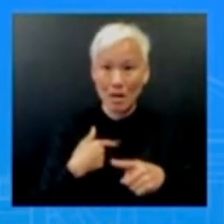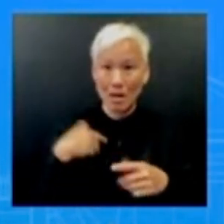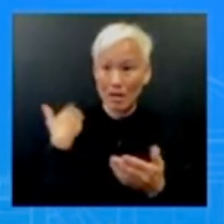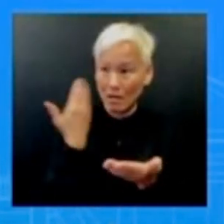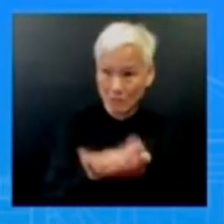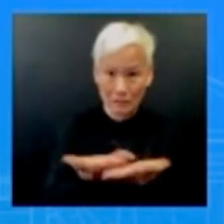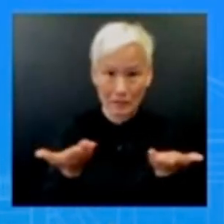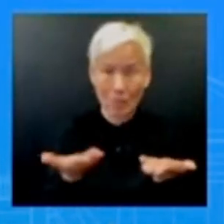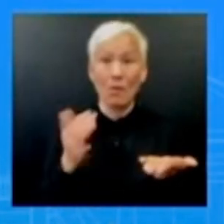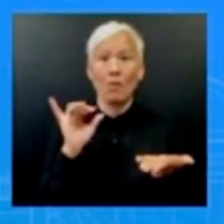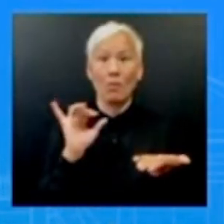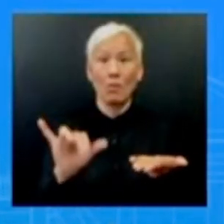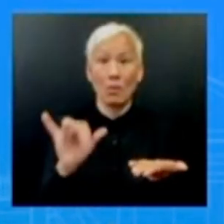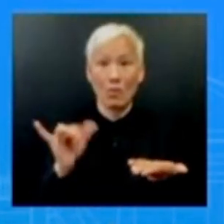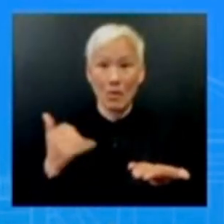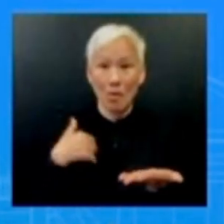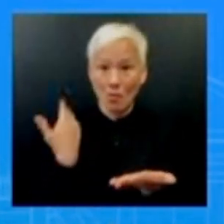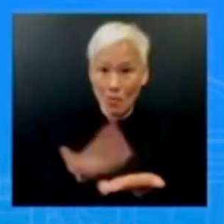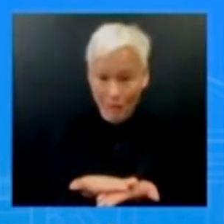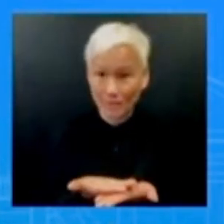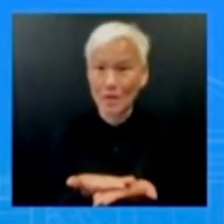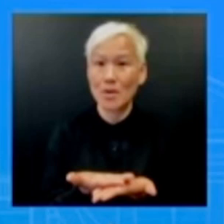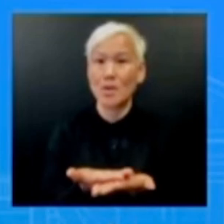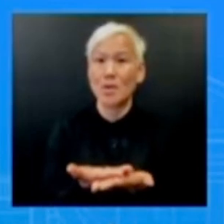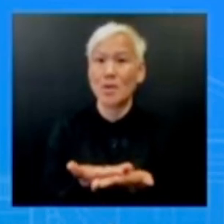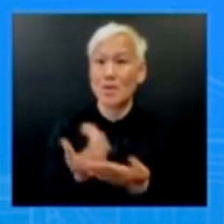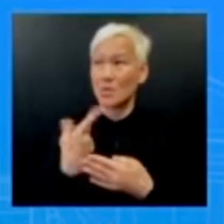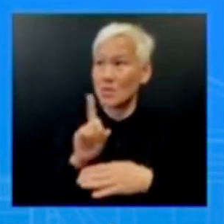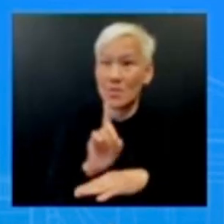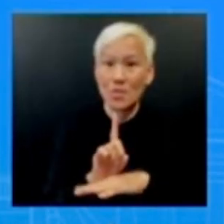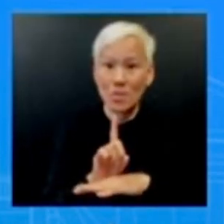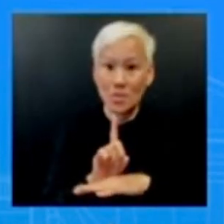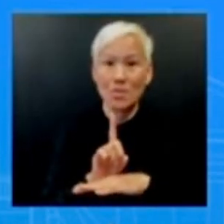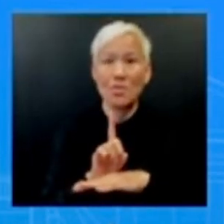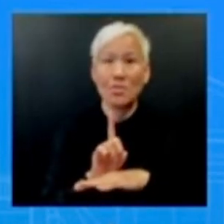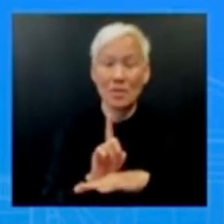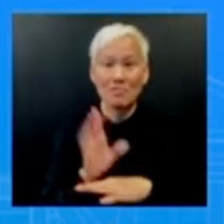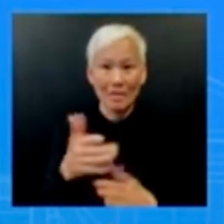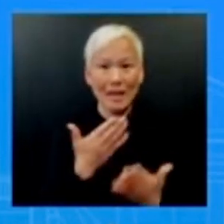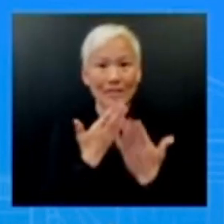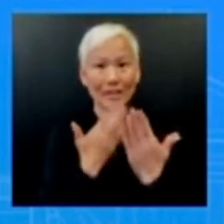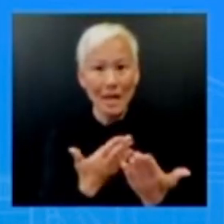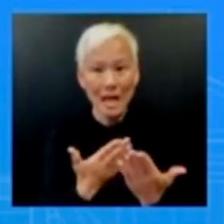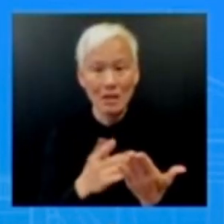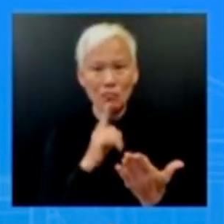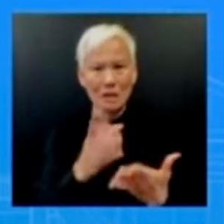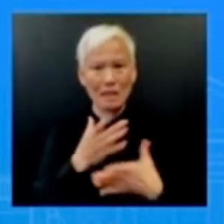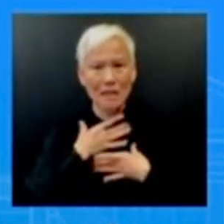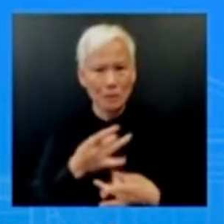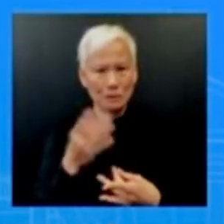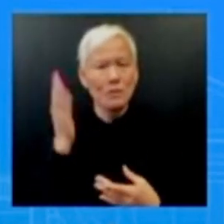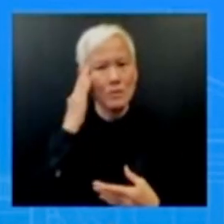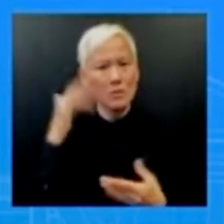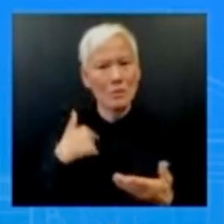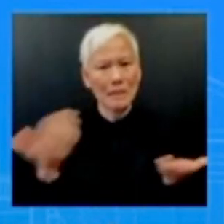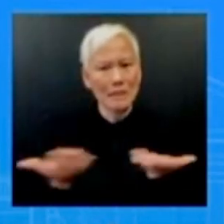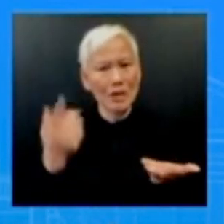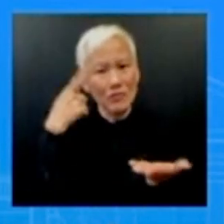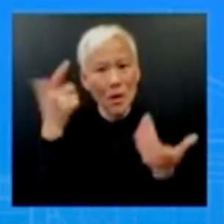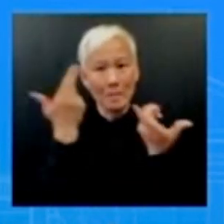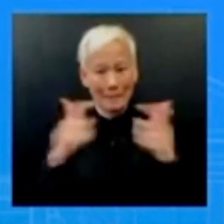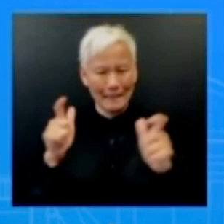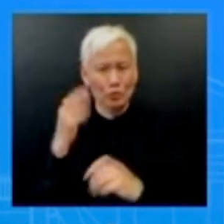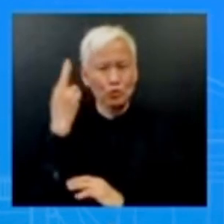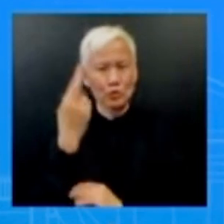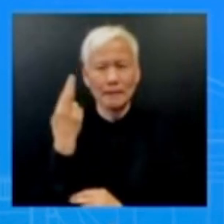here. So thank you for taking an interest, and I know you're here for bigger reasons than us, but I just want to say that on behalf of